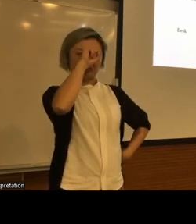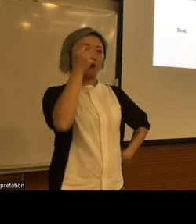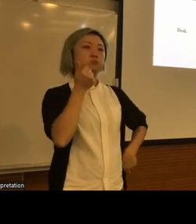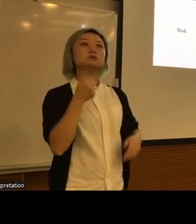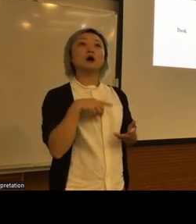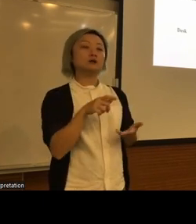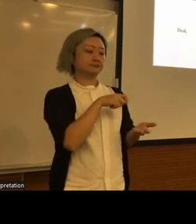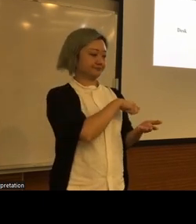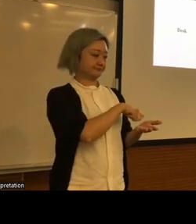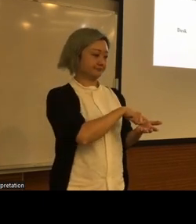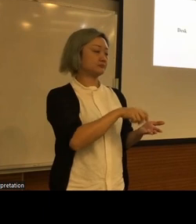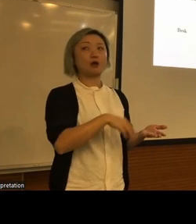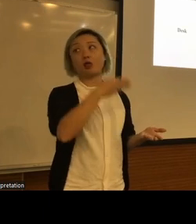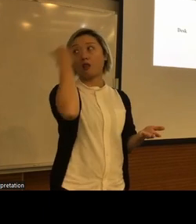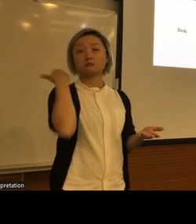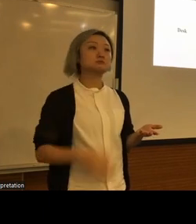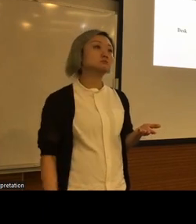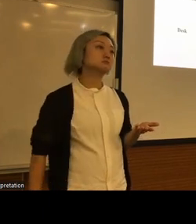written down, you no longer need it.